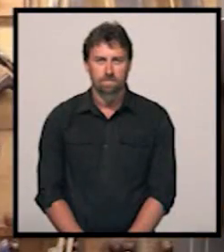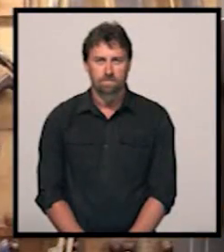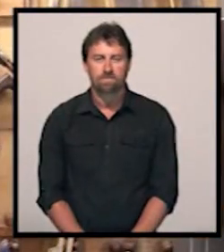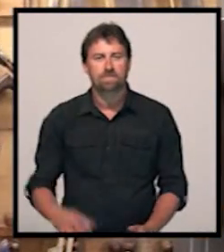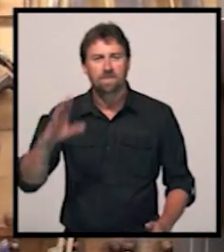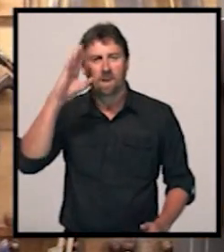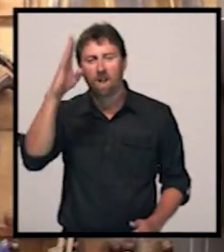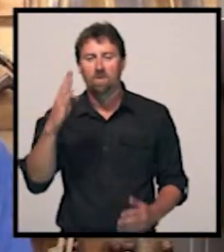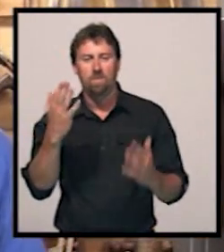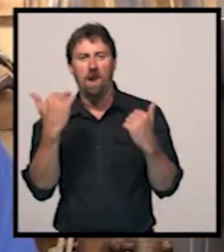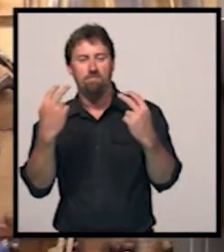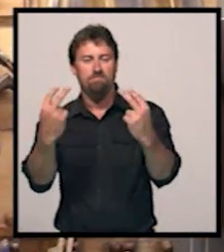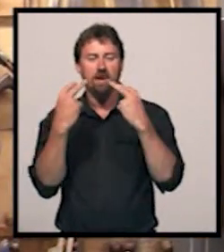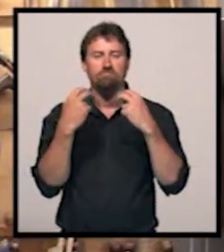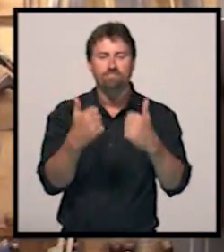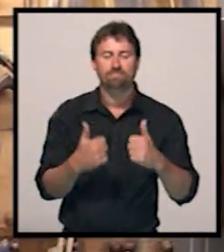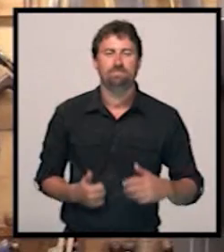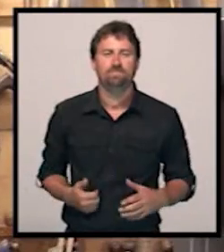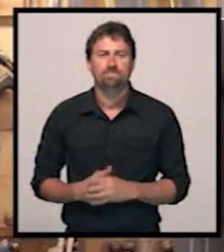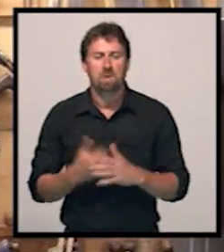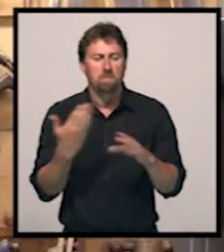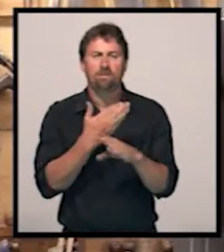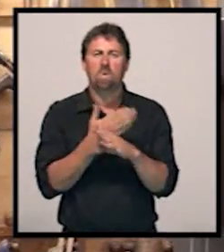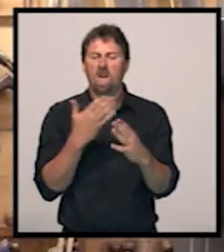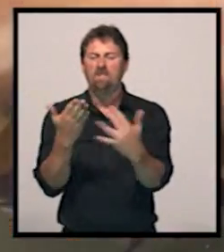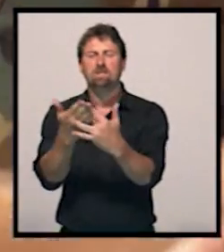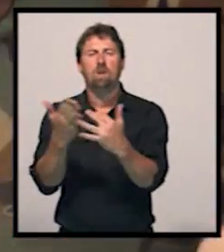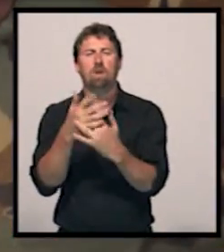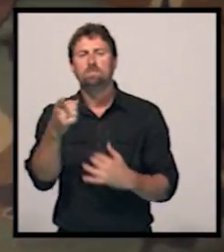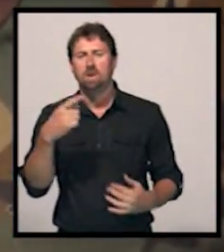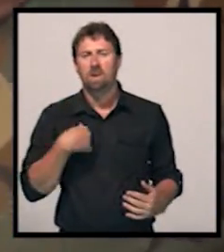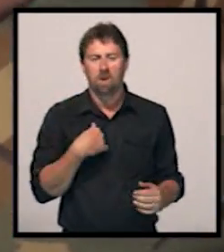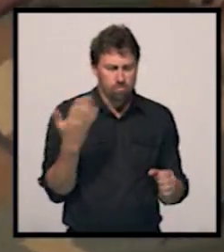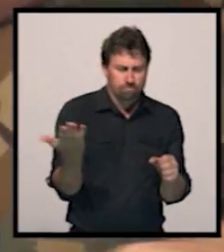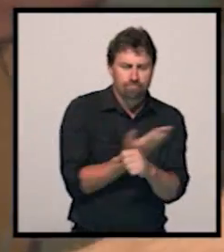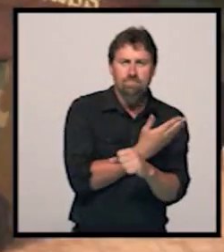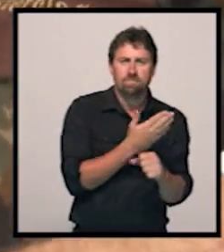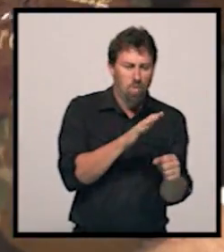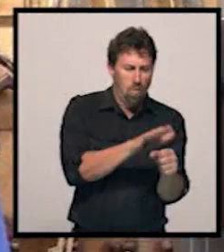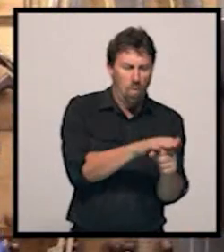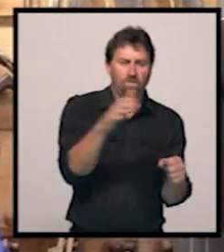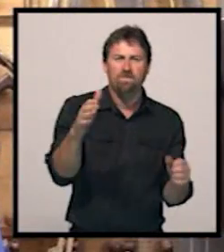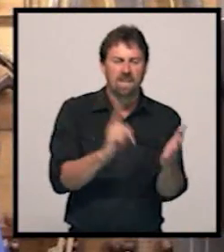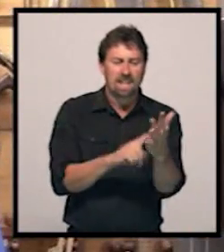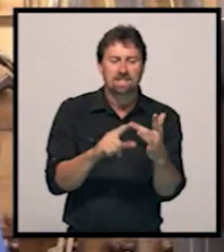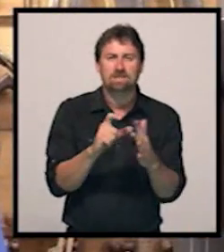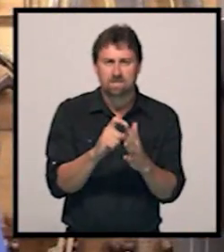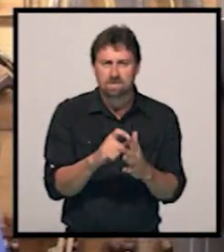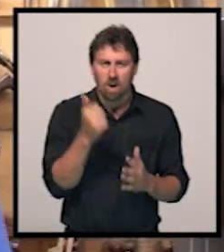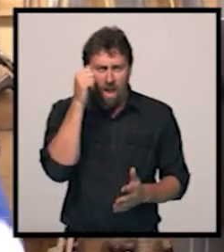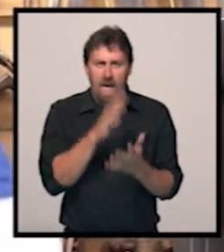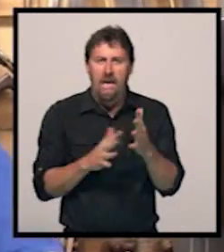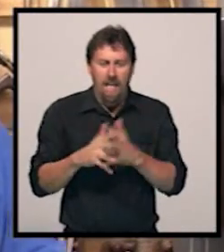G'day, welcome back. Just before the break, we took the lid off of this box and the solid timber box, and I showed you how to flatten